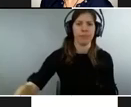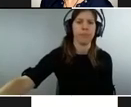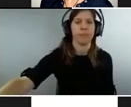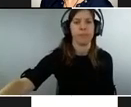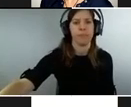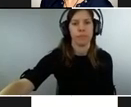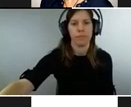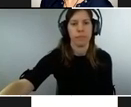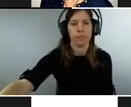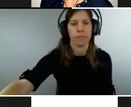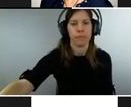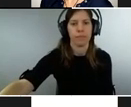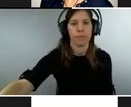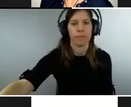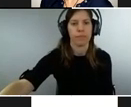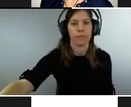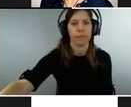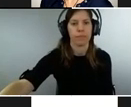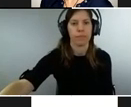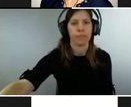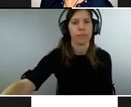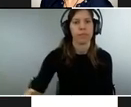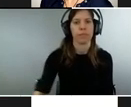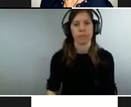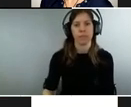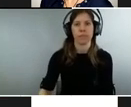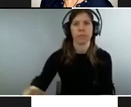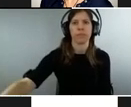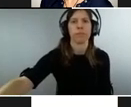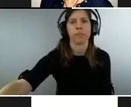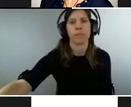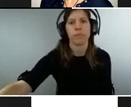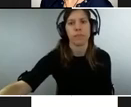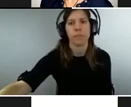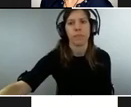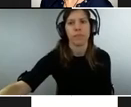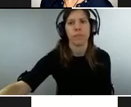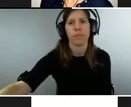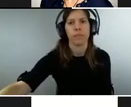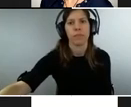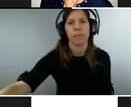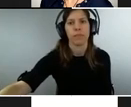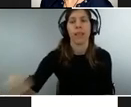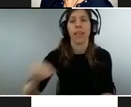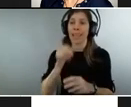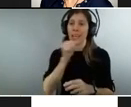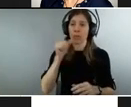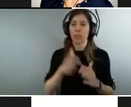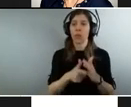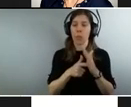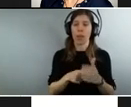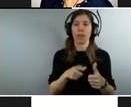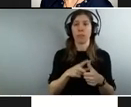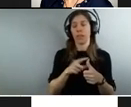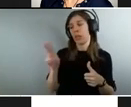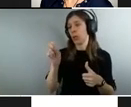In Arizona, you have to be a United States citizen, you have to be a resident of Arizona, and the county